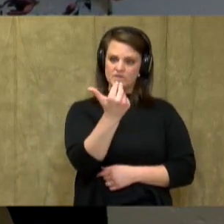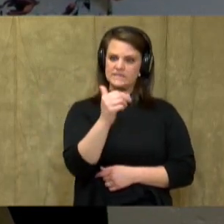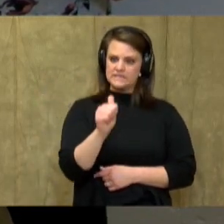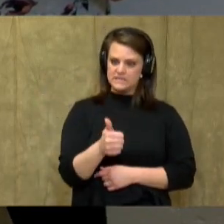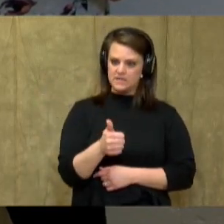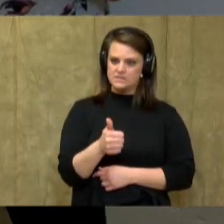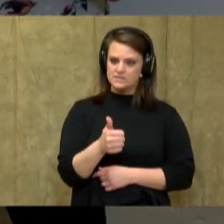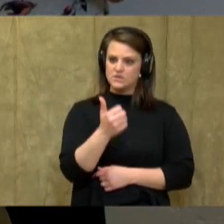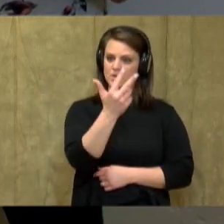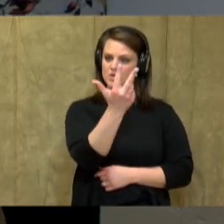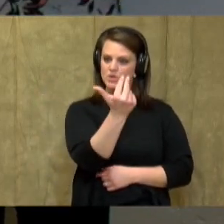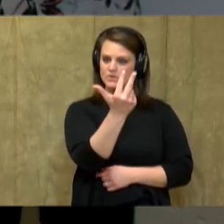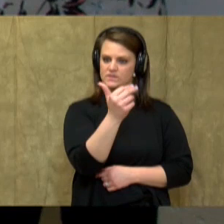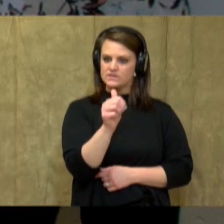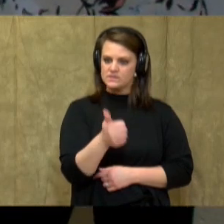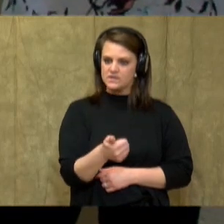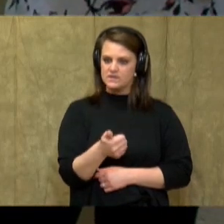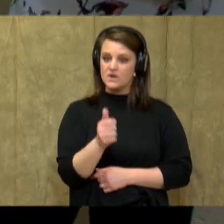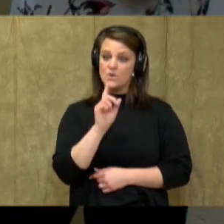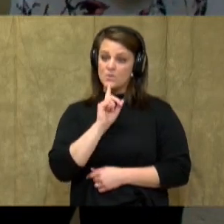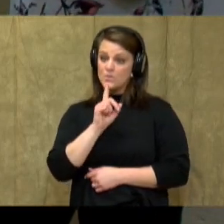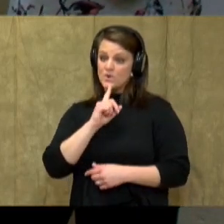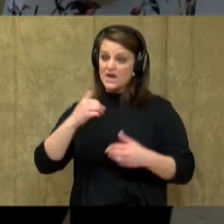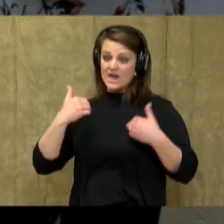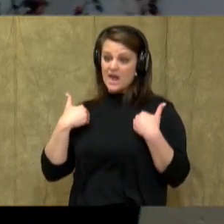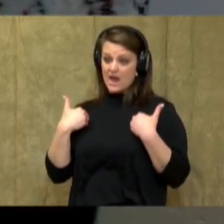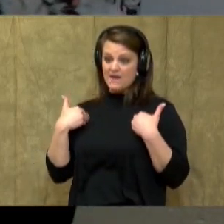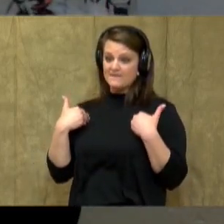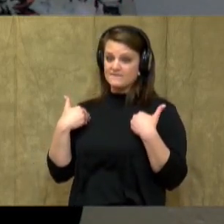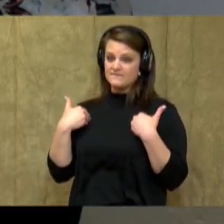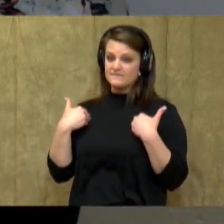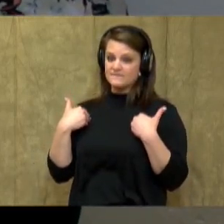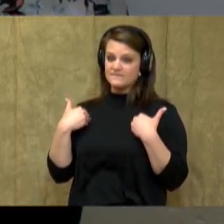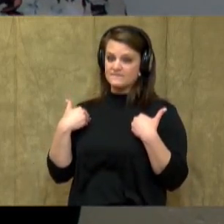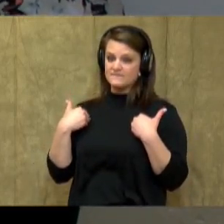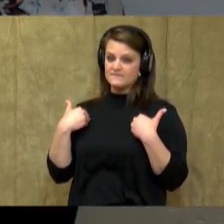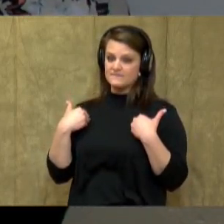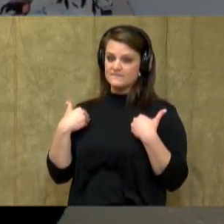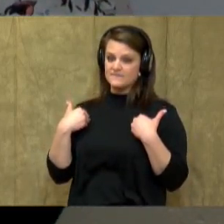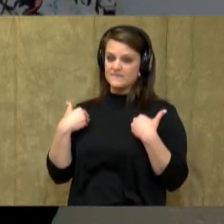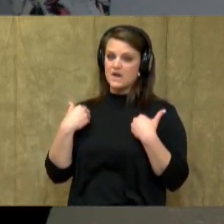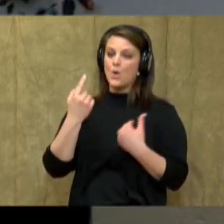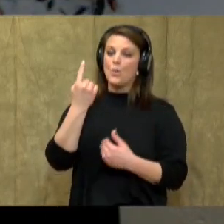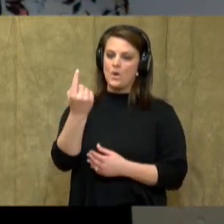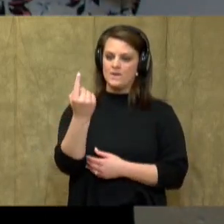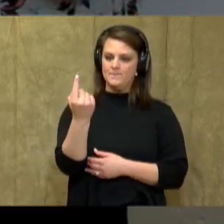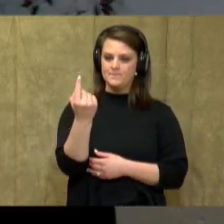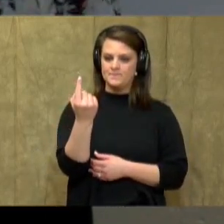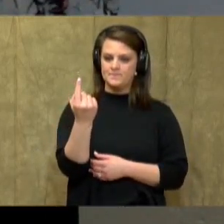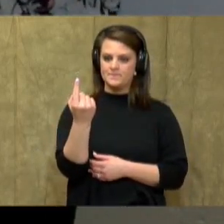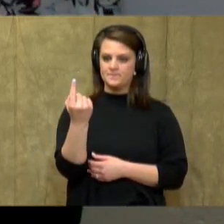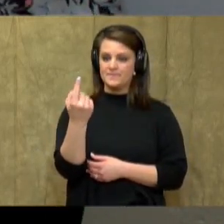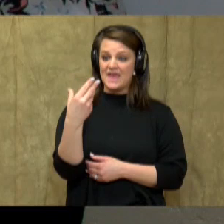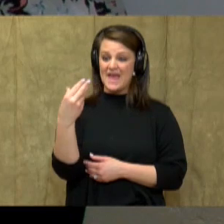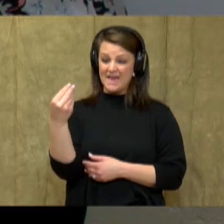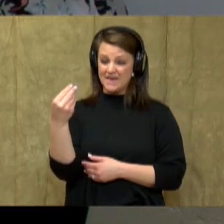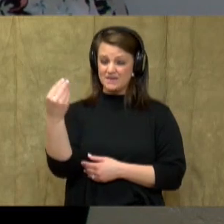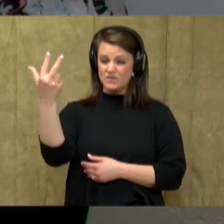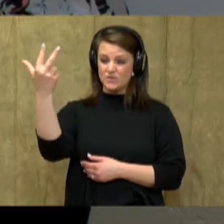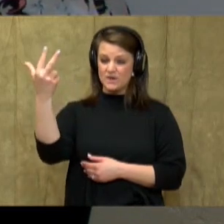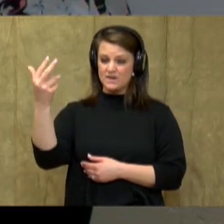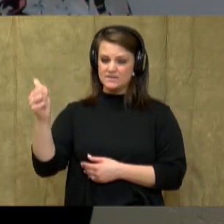I've got 13/10. So really, I have 1 whole and